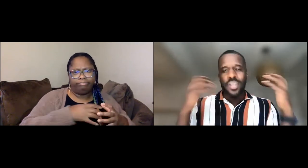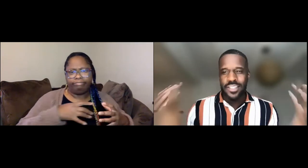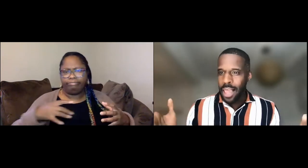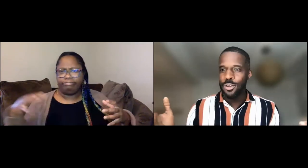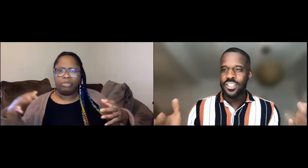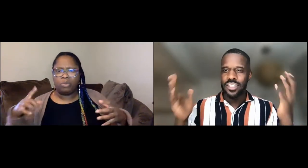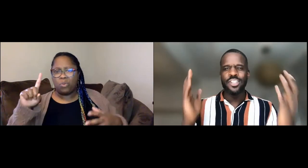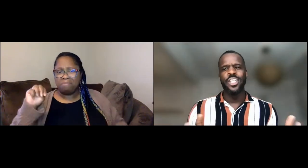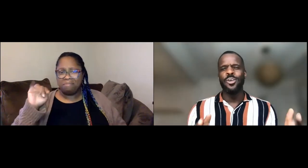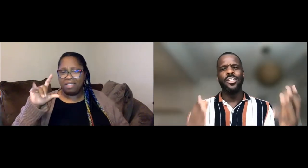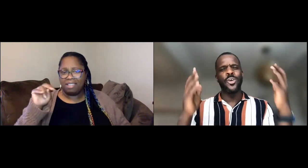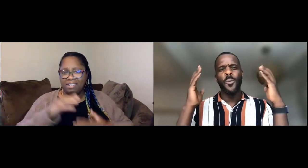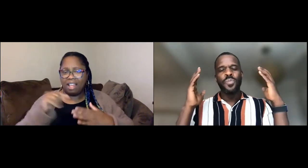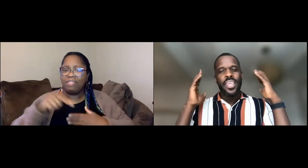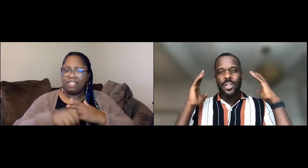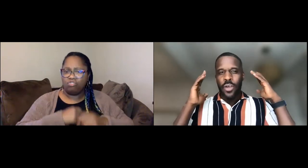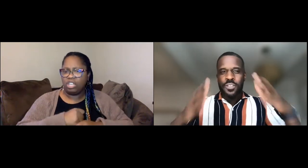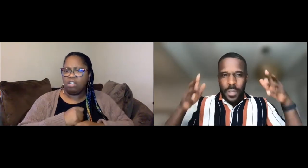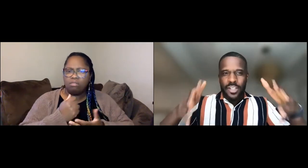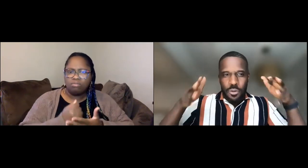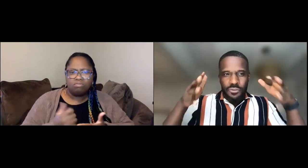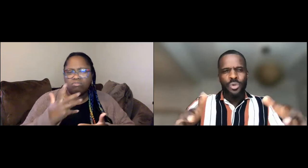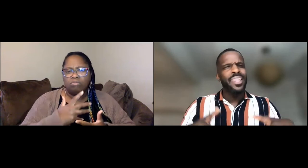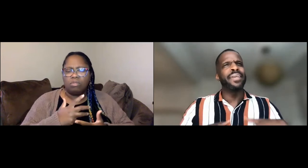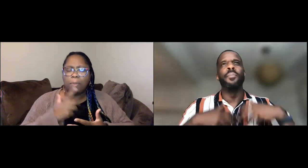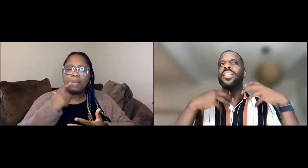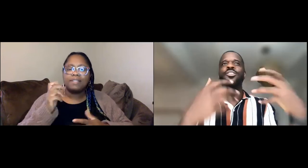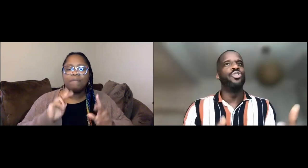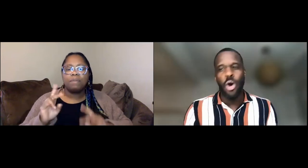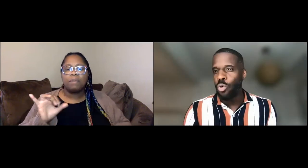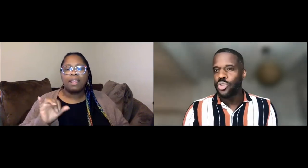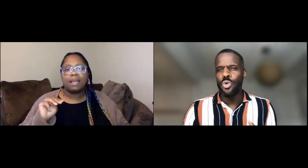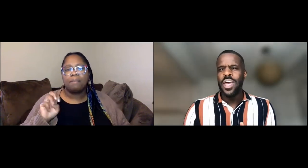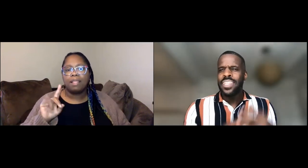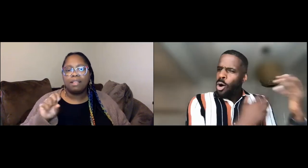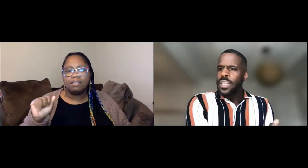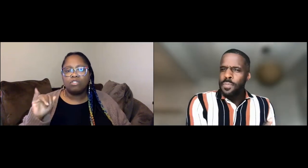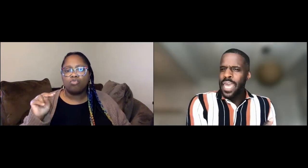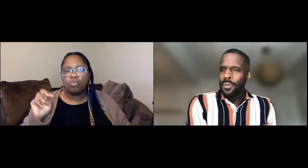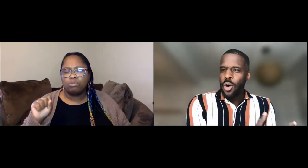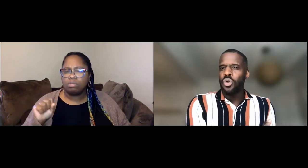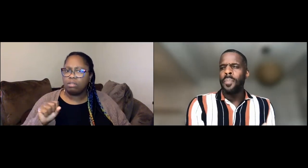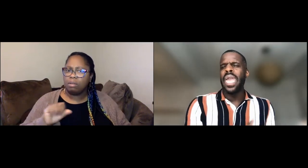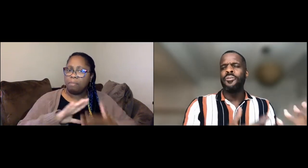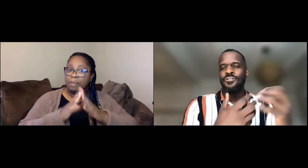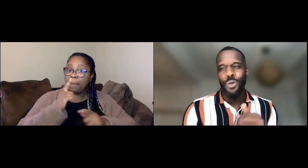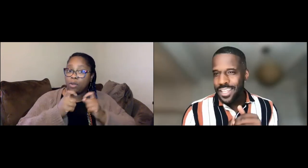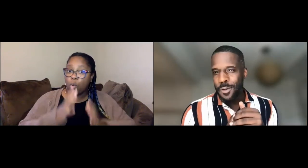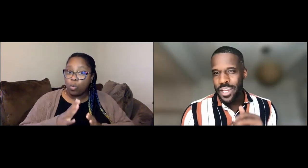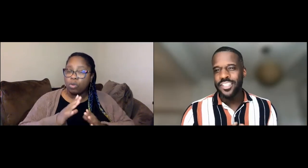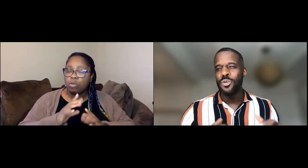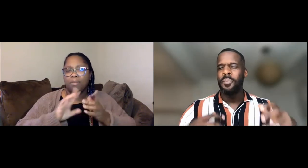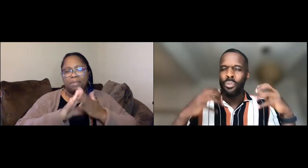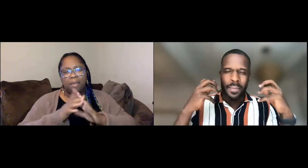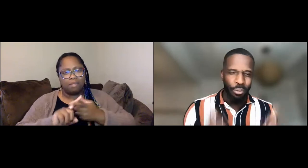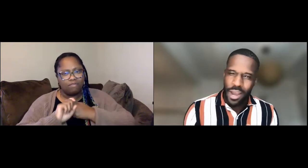of $1 million this year. And so, it's because of the folks like Melissa Jones, who not only became a donor, but became a friend, and we